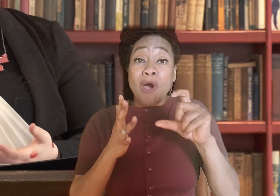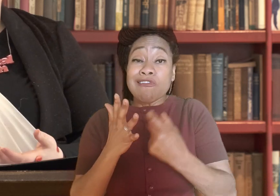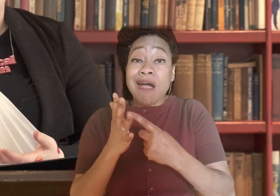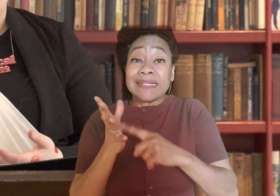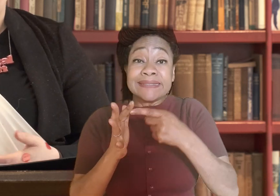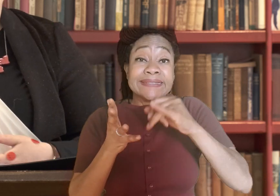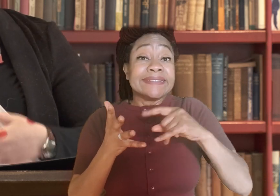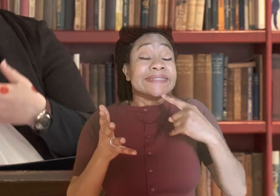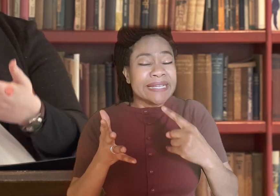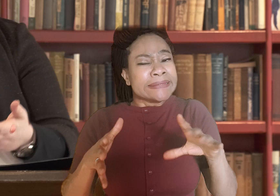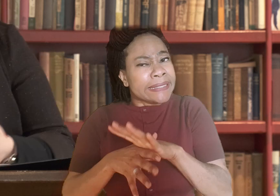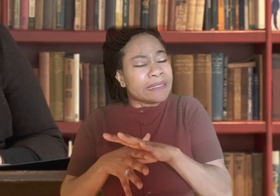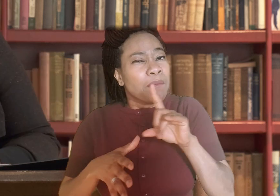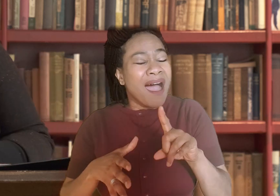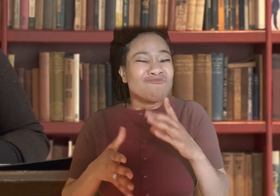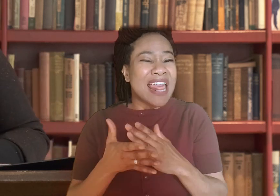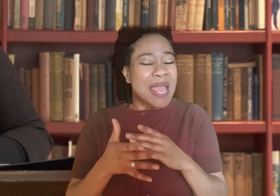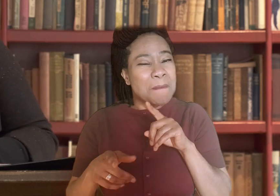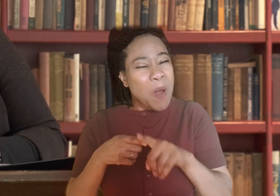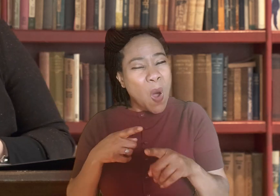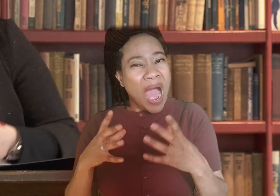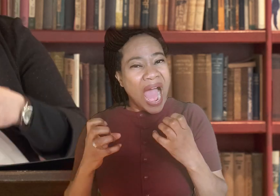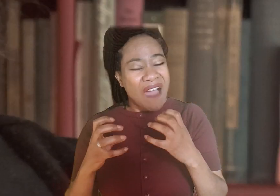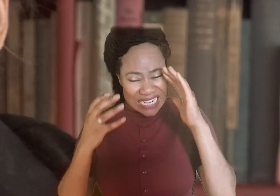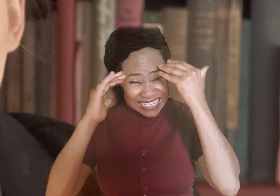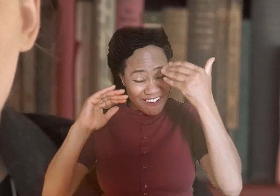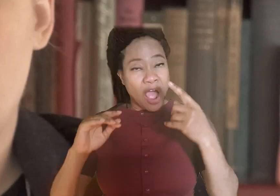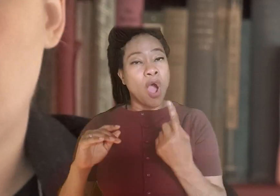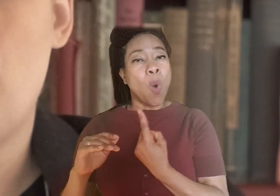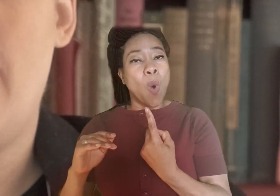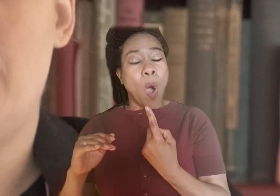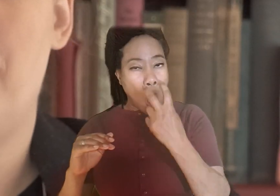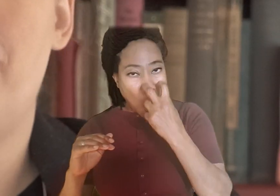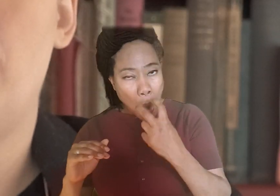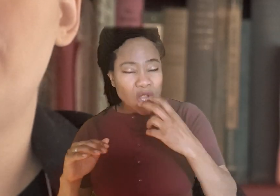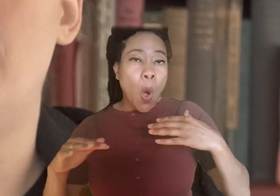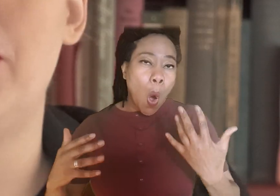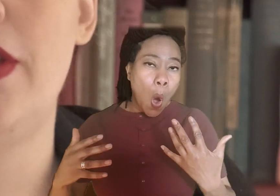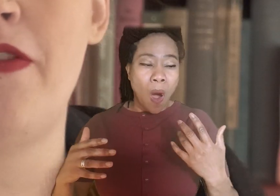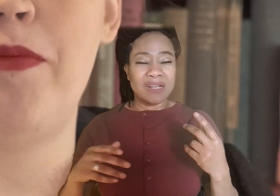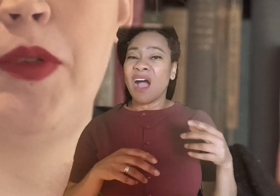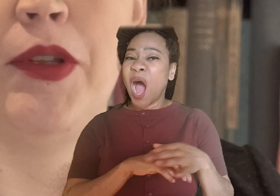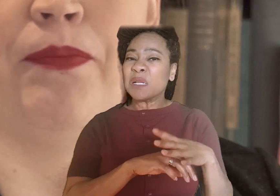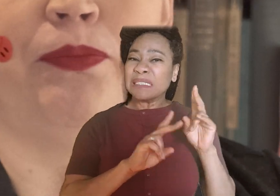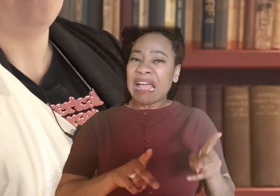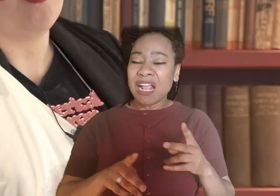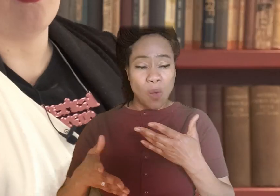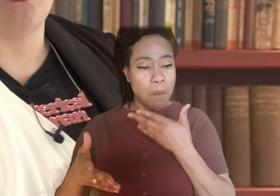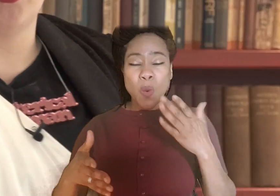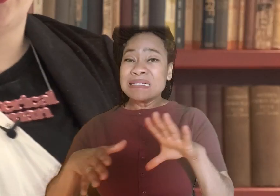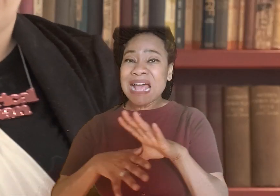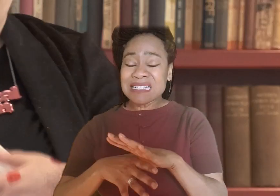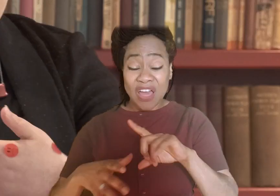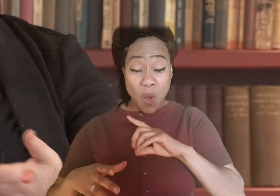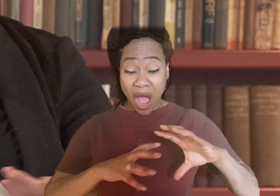disease of older women and widows who had stopped having sex, so their uterus had dried up and floated up into their abdomen. There